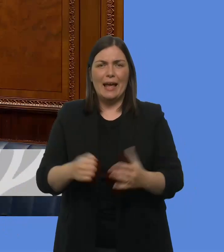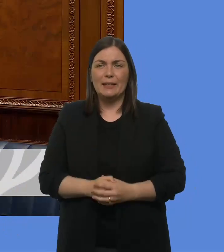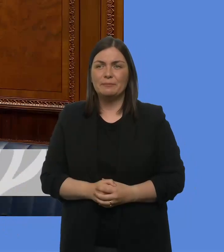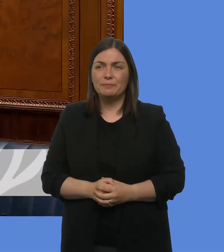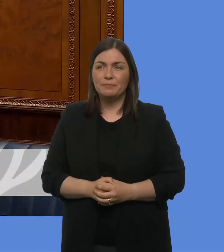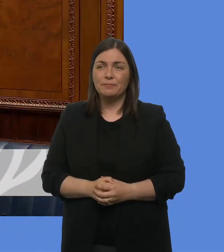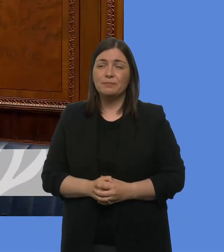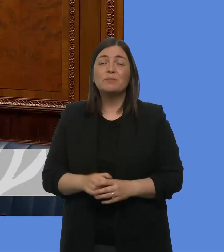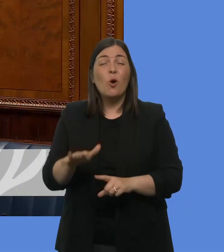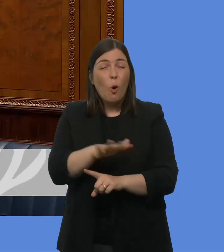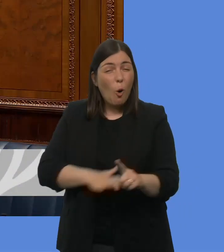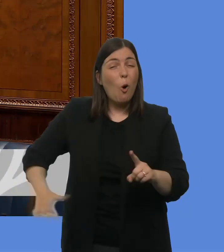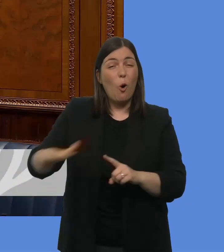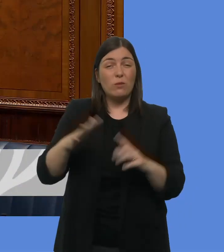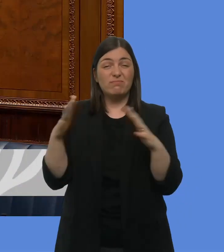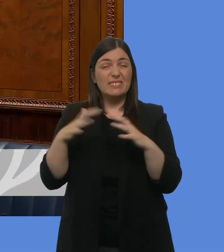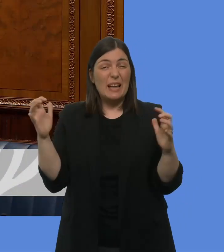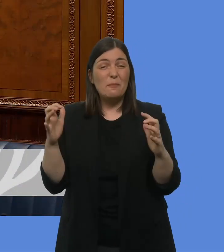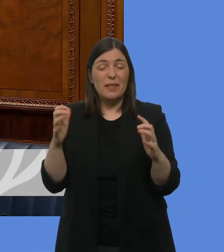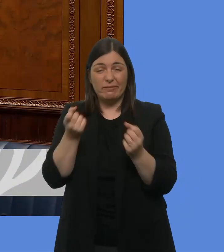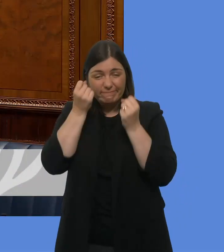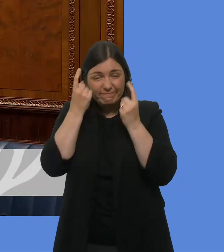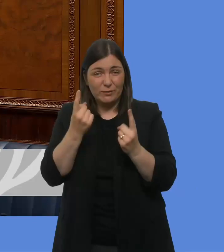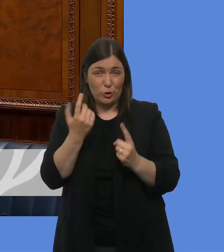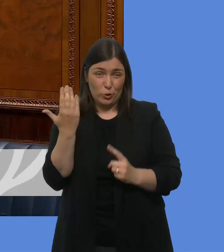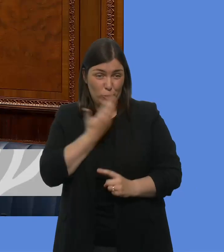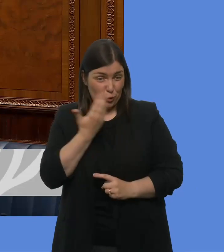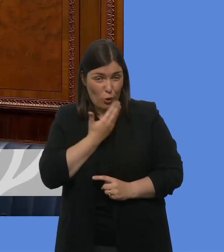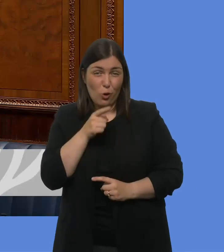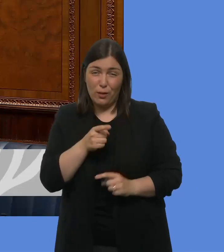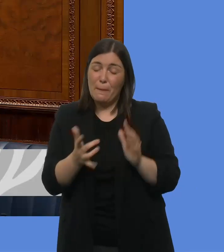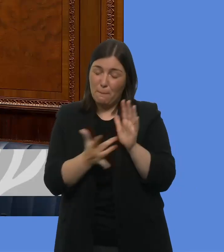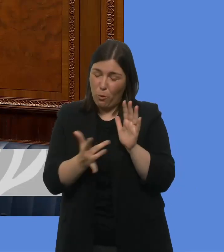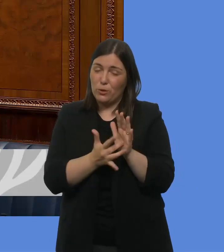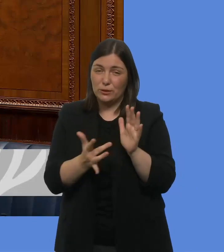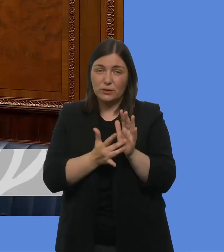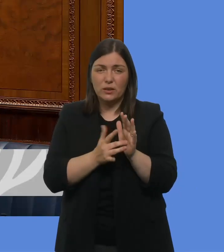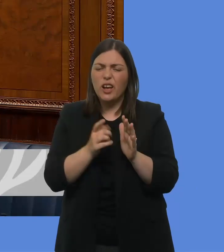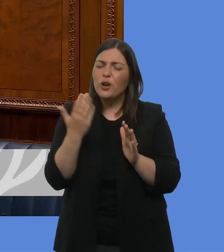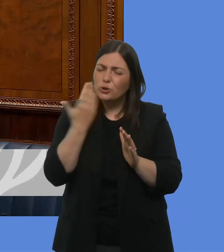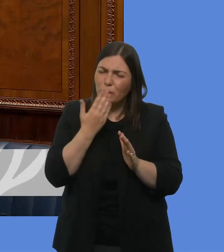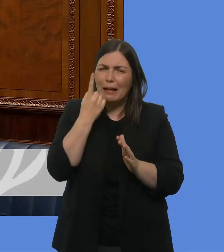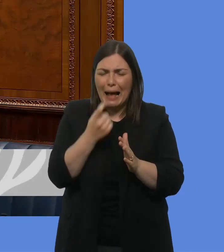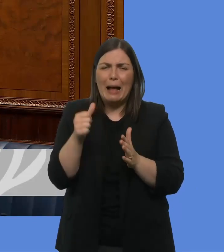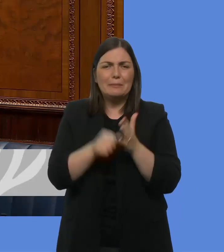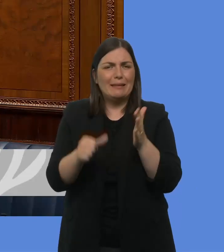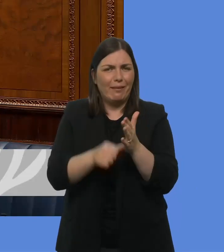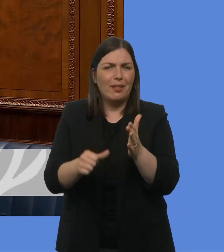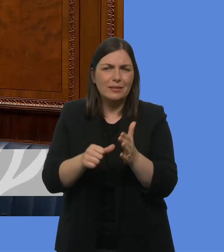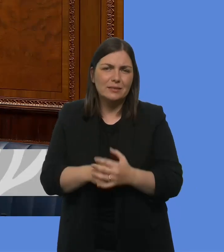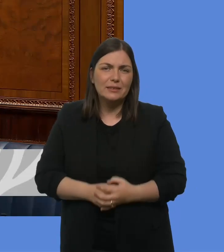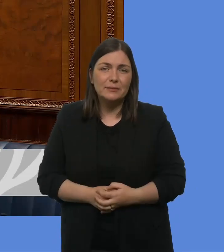immense importance of schooling as well as the challenges that these years can bring. Yet for those born